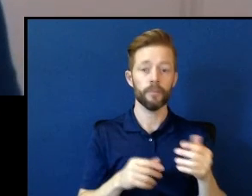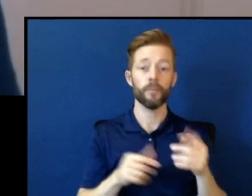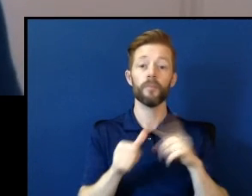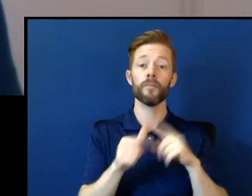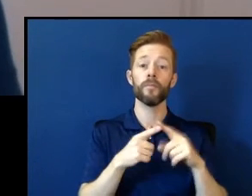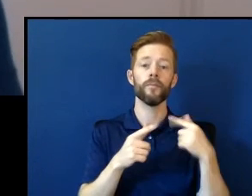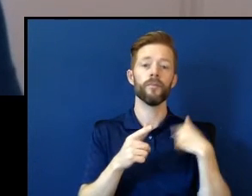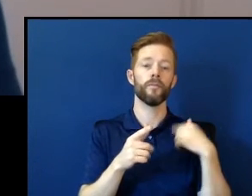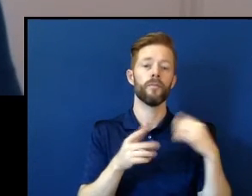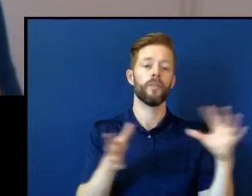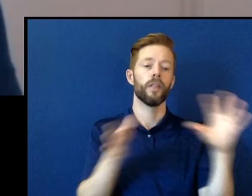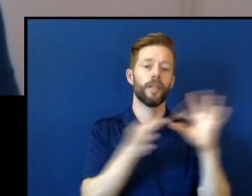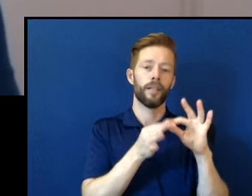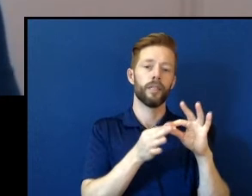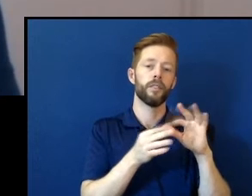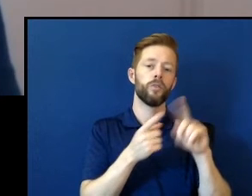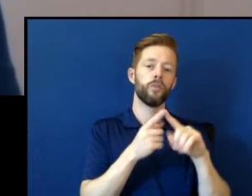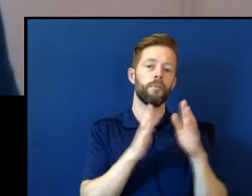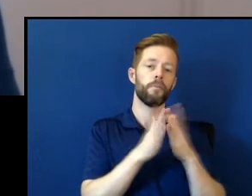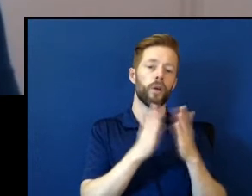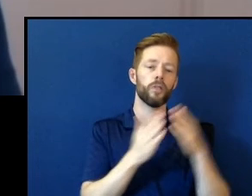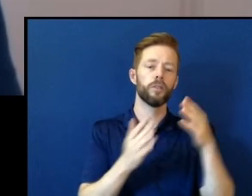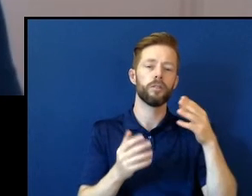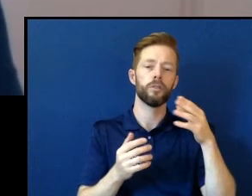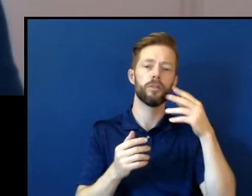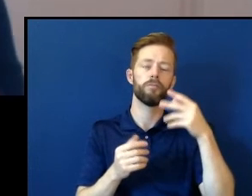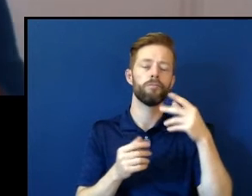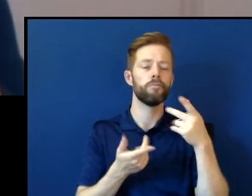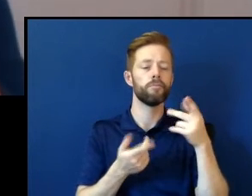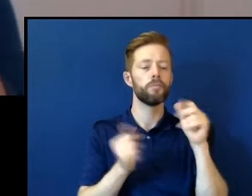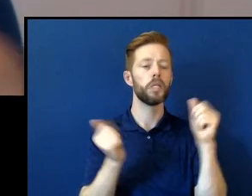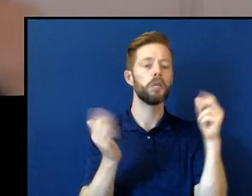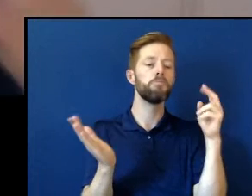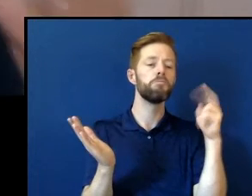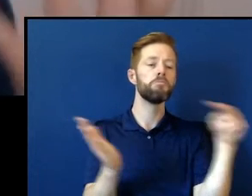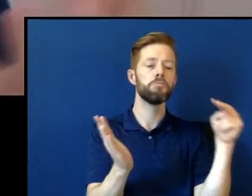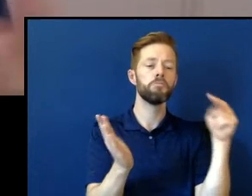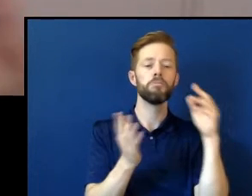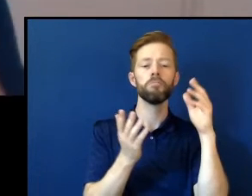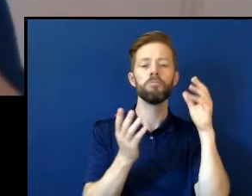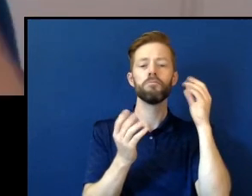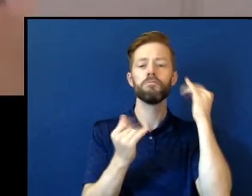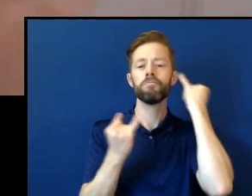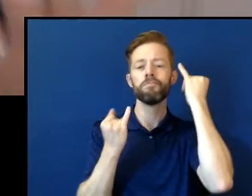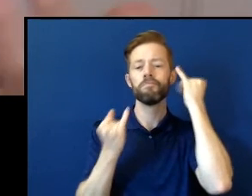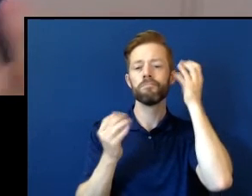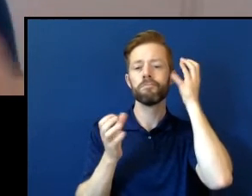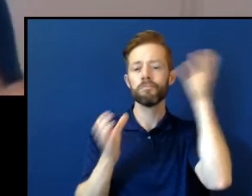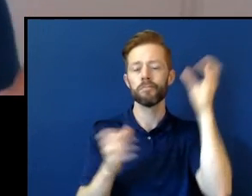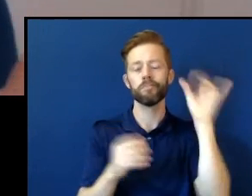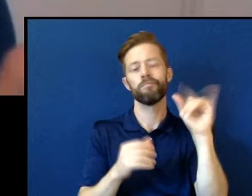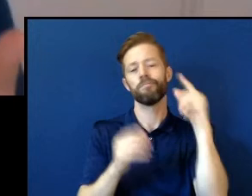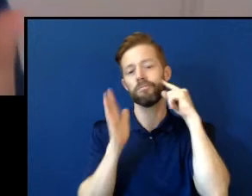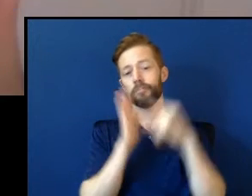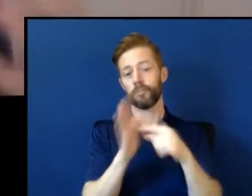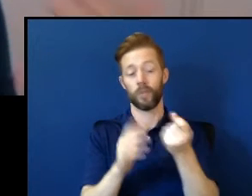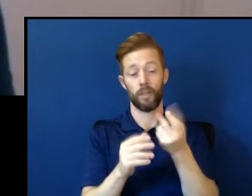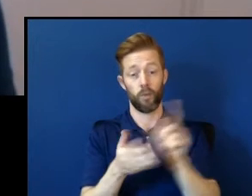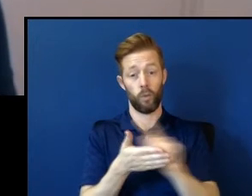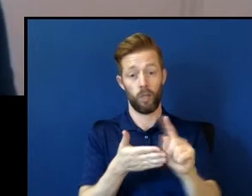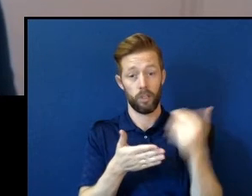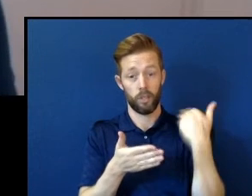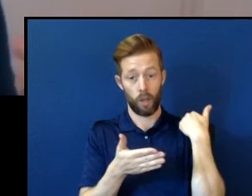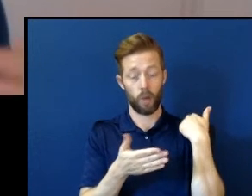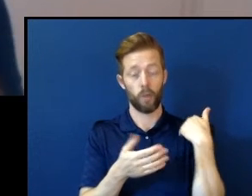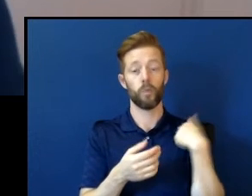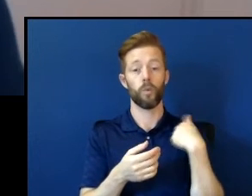then I give them links to books to preview just some of the concepts of what we're going to be talking about. So a few